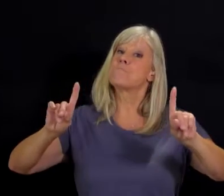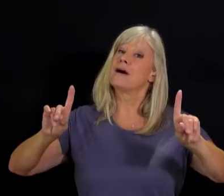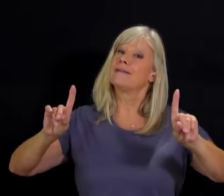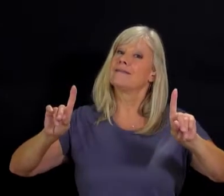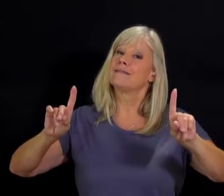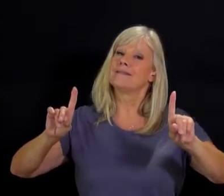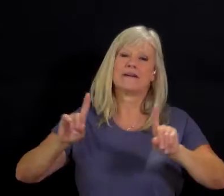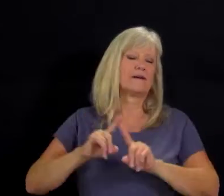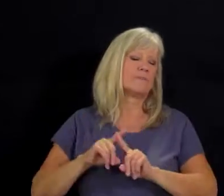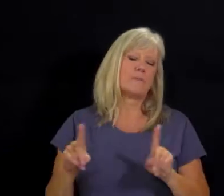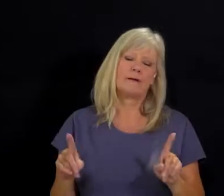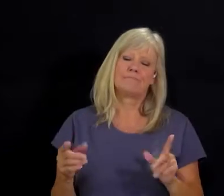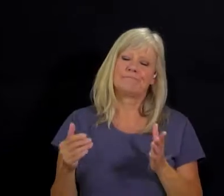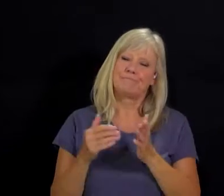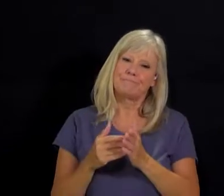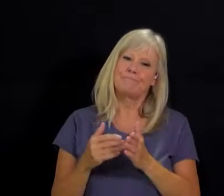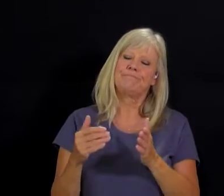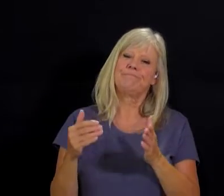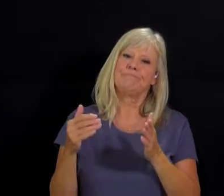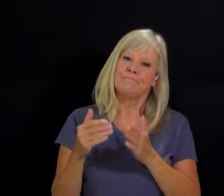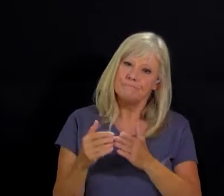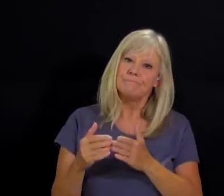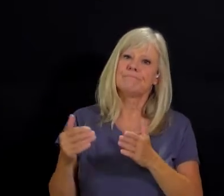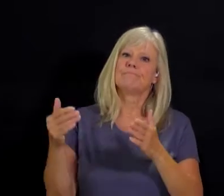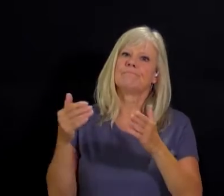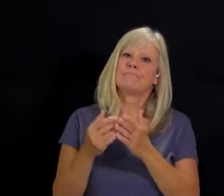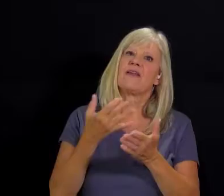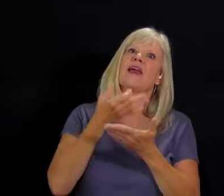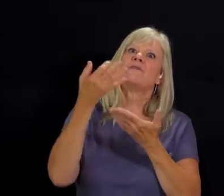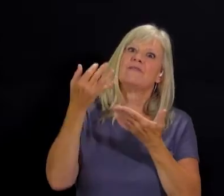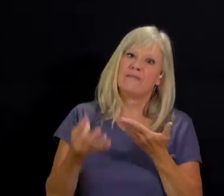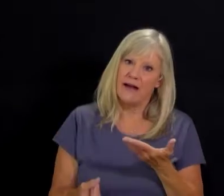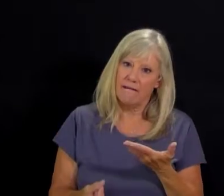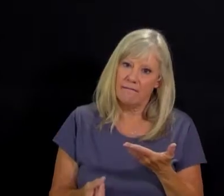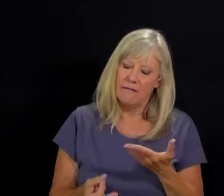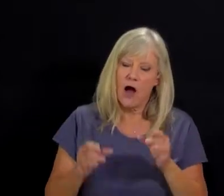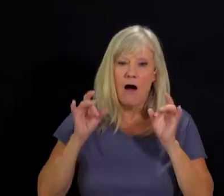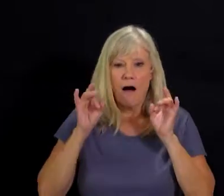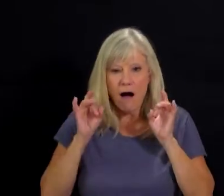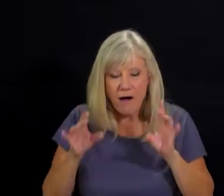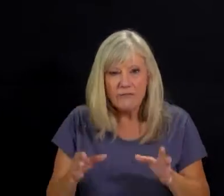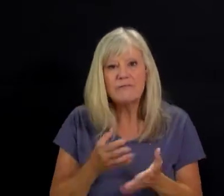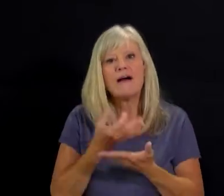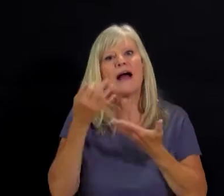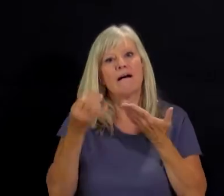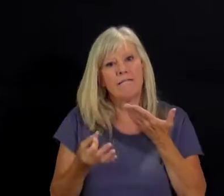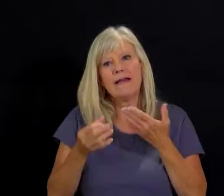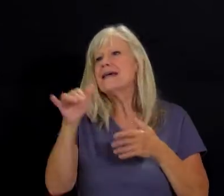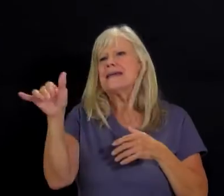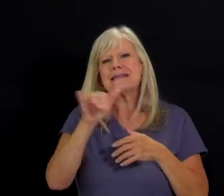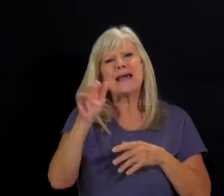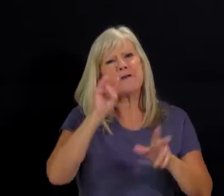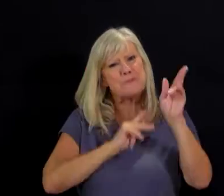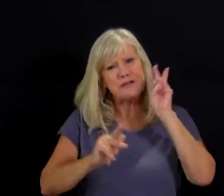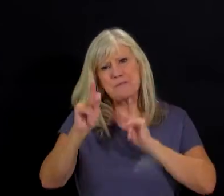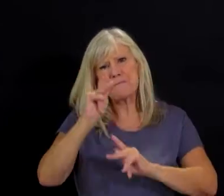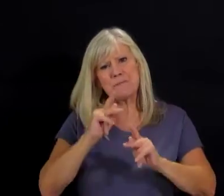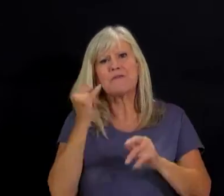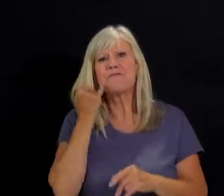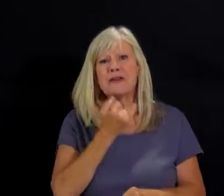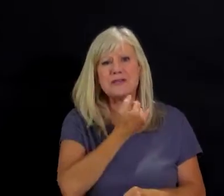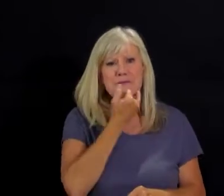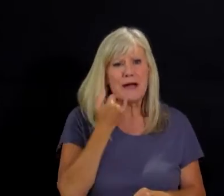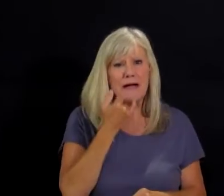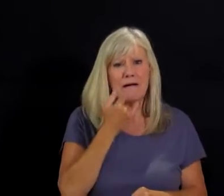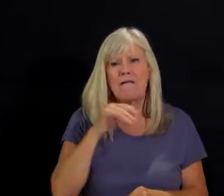Yet we often fail. And fail miserably at it, like the people of Israel and like